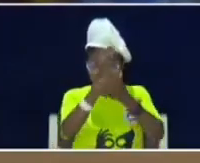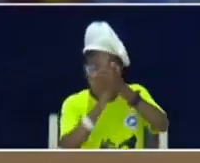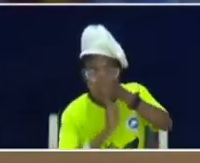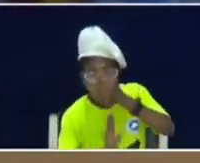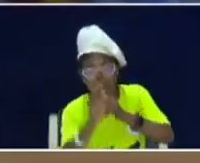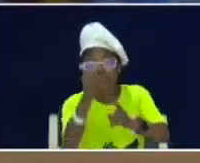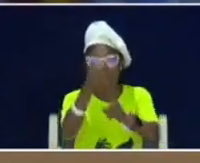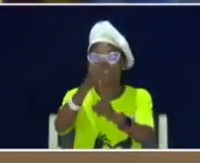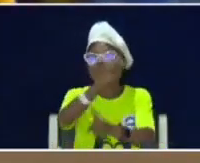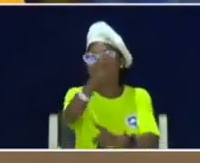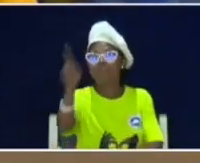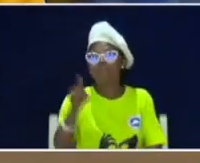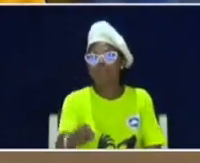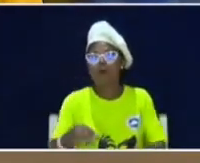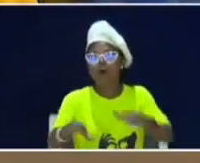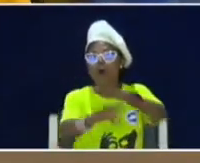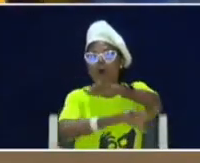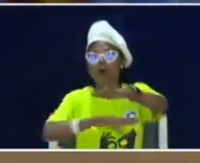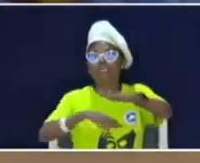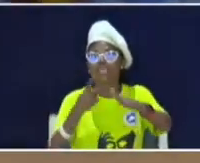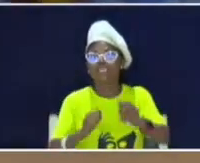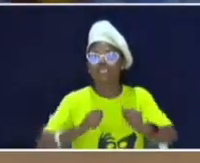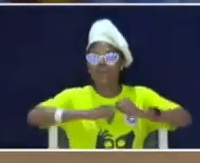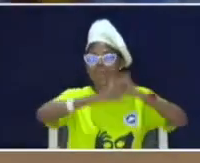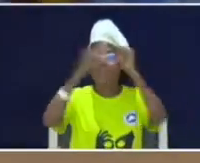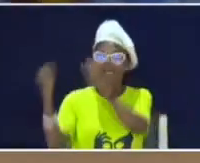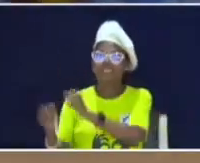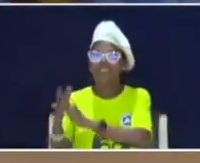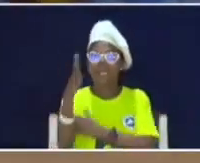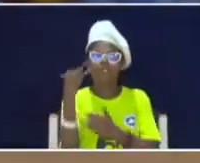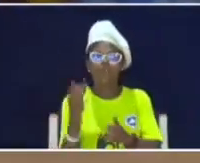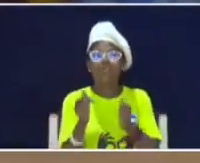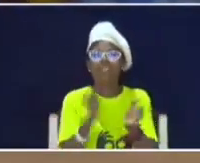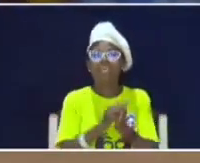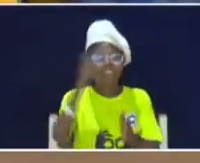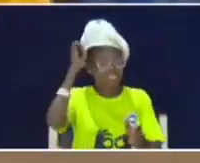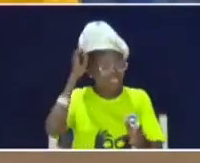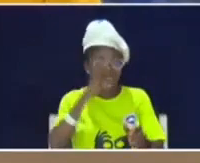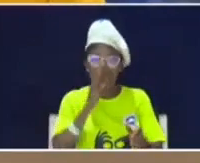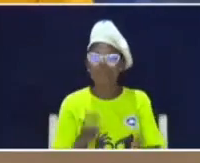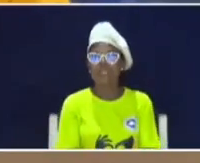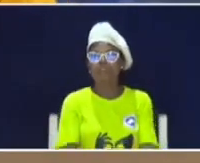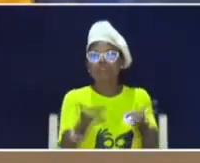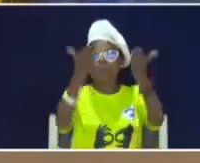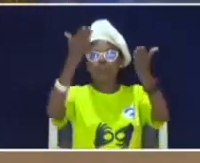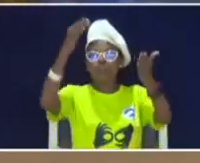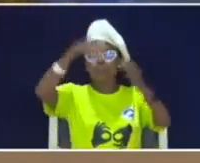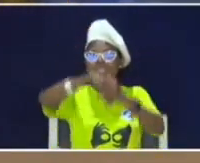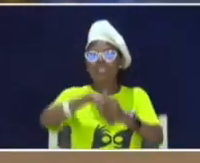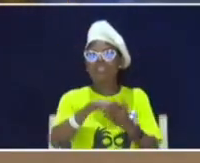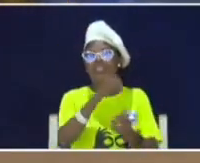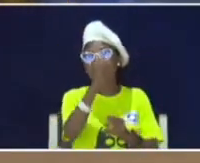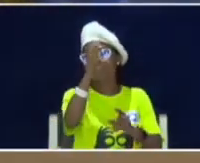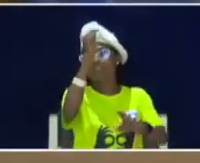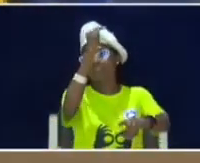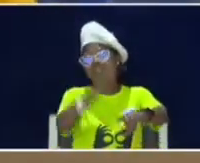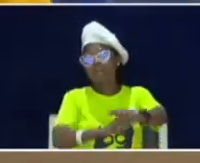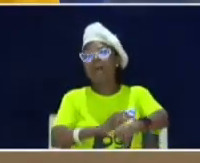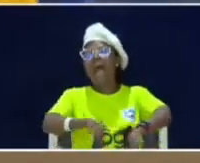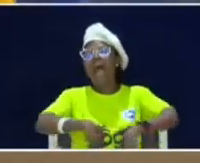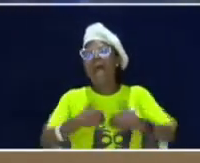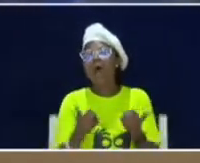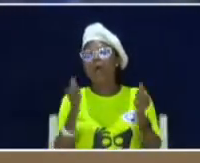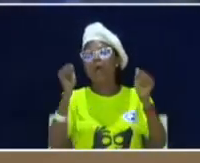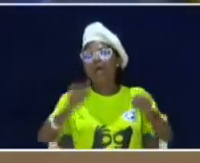yourselves, therefore, under the mighty hand of God, that he may exalt you in due time." How can a man mount on eagle's